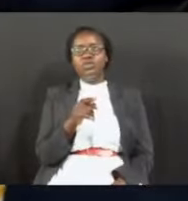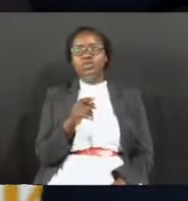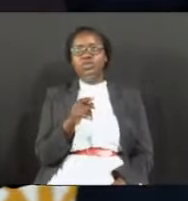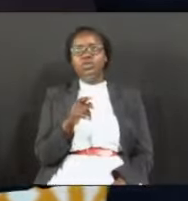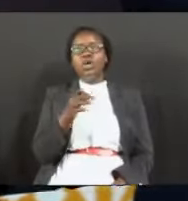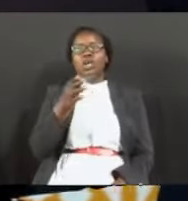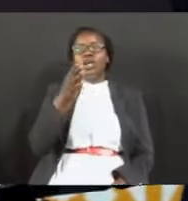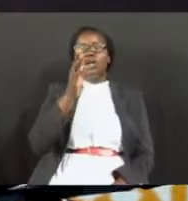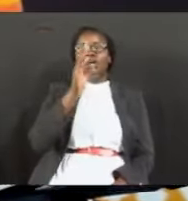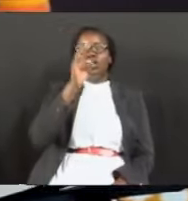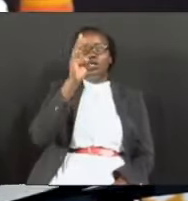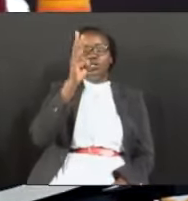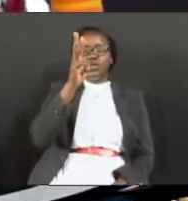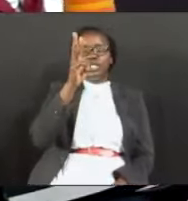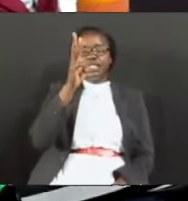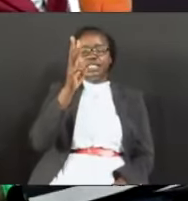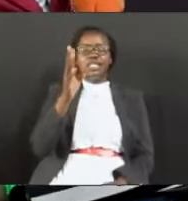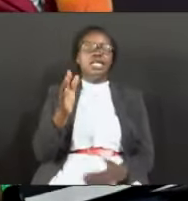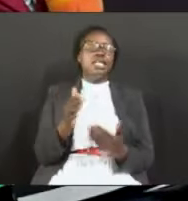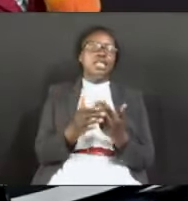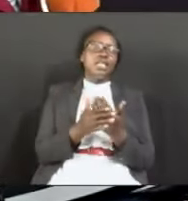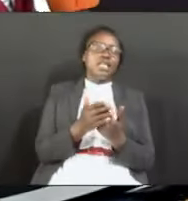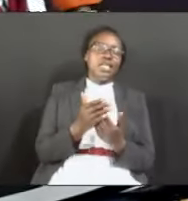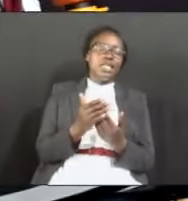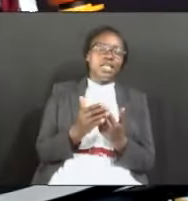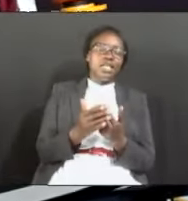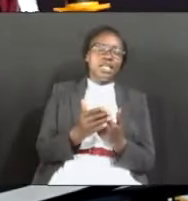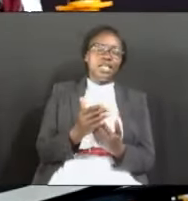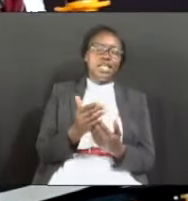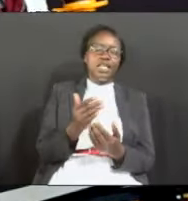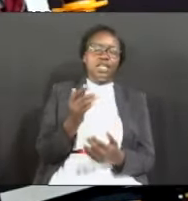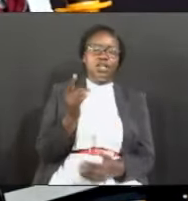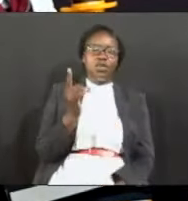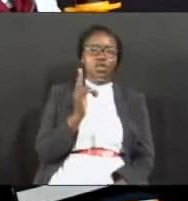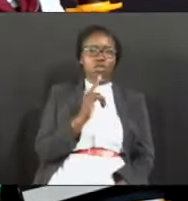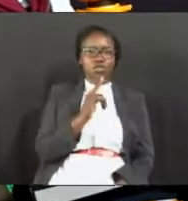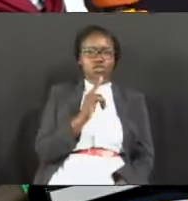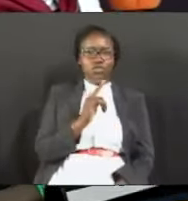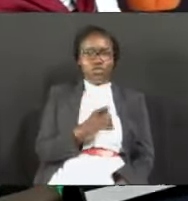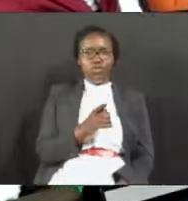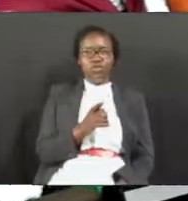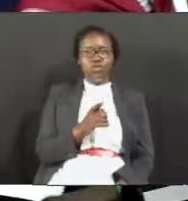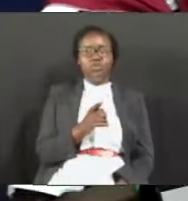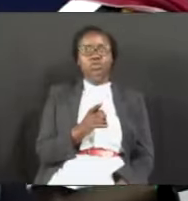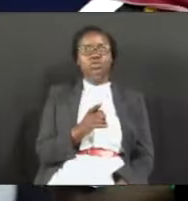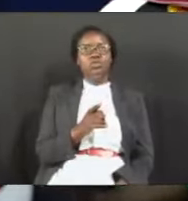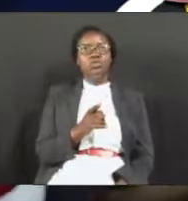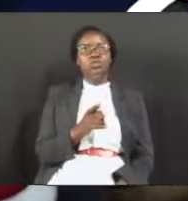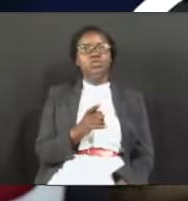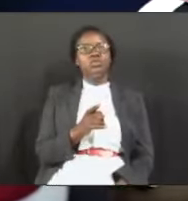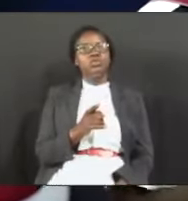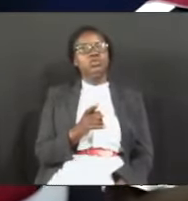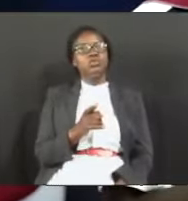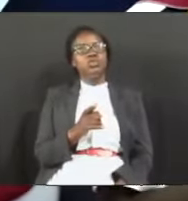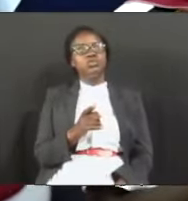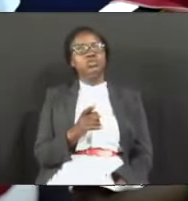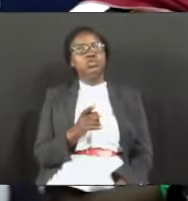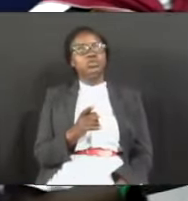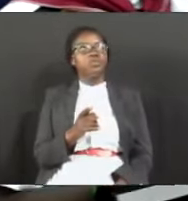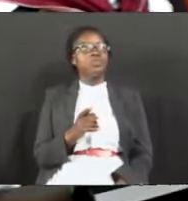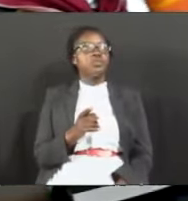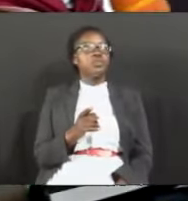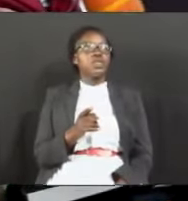Just come. God will take care of you. Stanza 3.